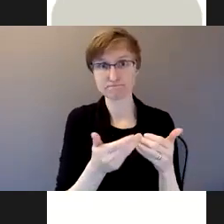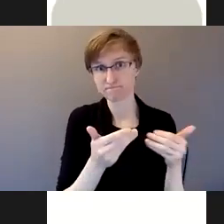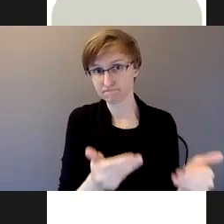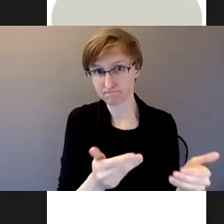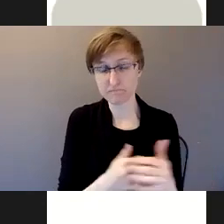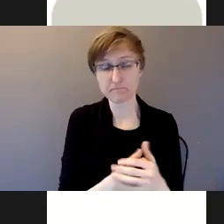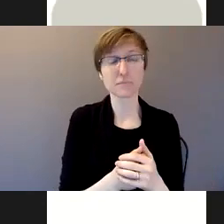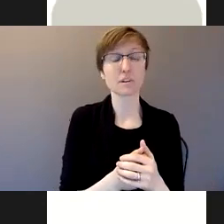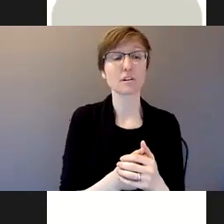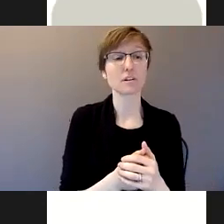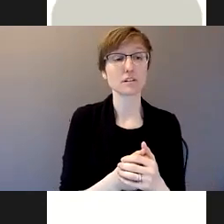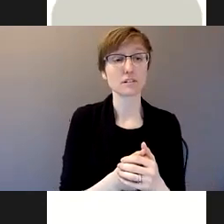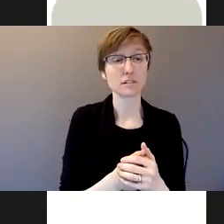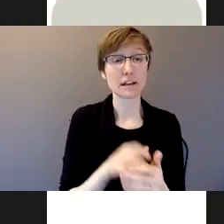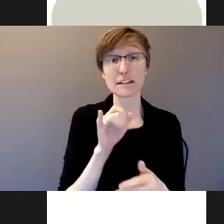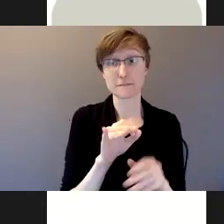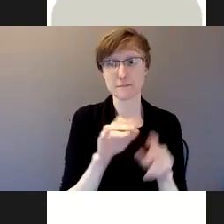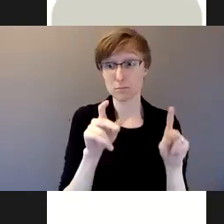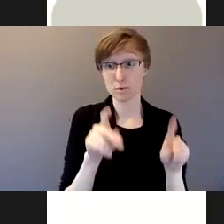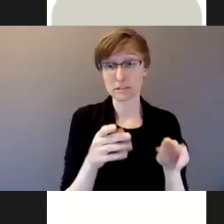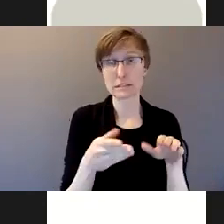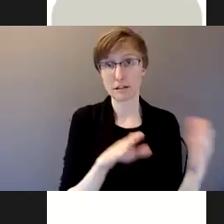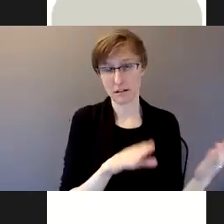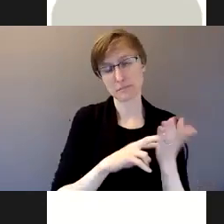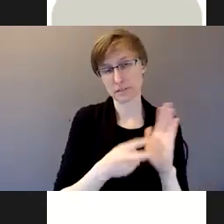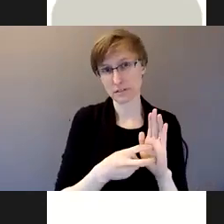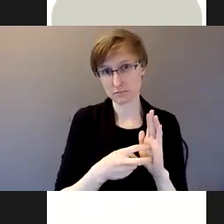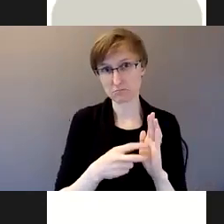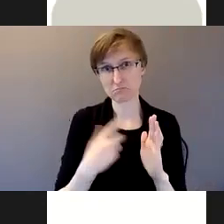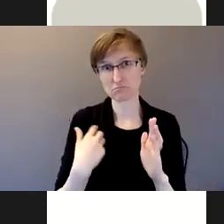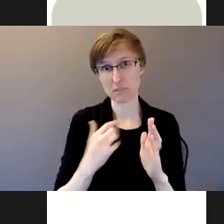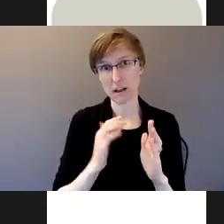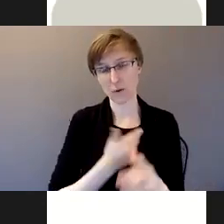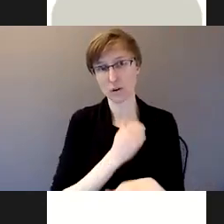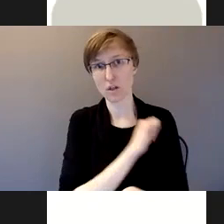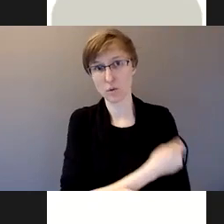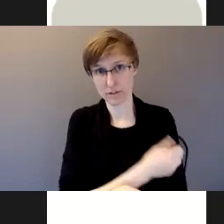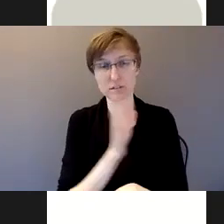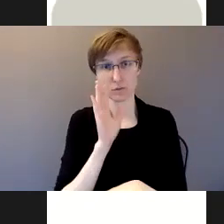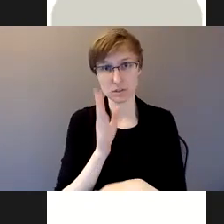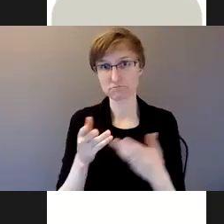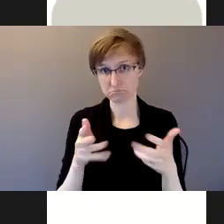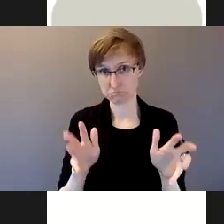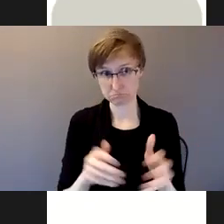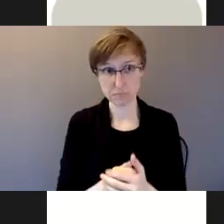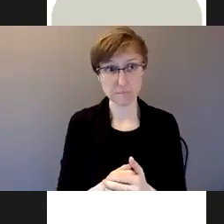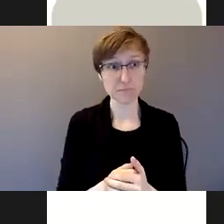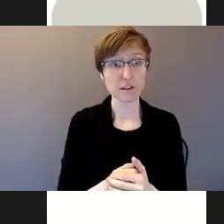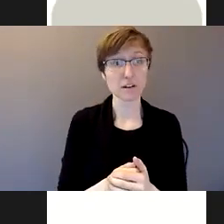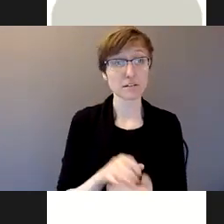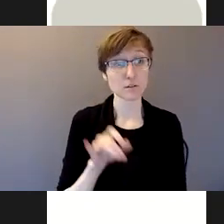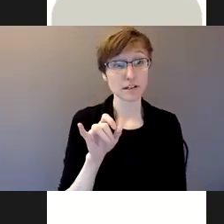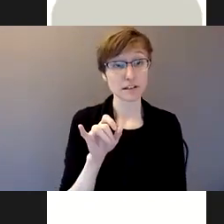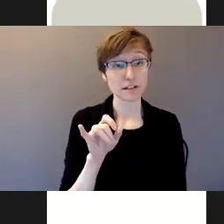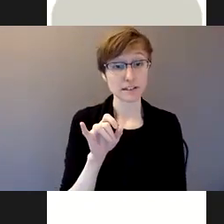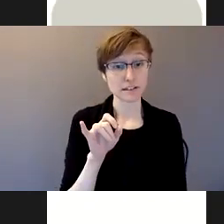So powers of attorney for property. These can be made by anyone over 18. And I encourage all of you, if you don't have one, to consider looking into one, as long as you have